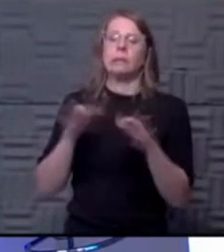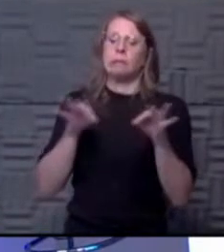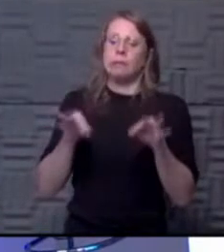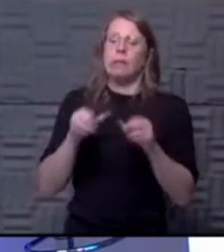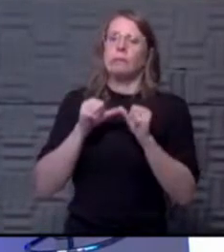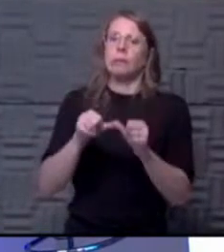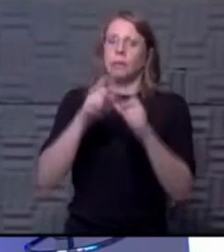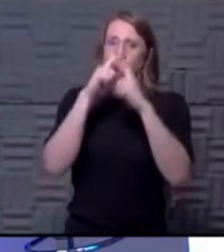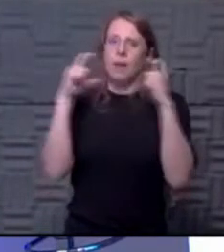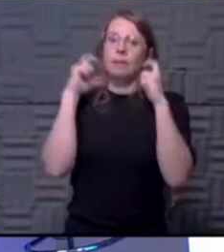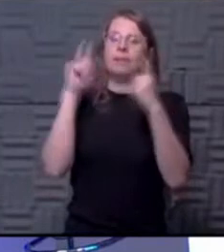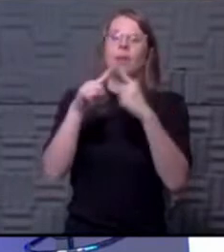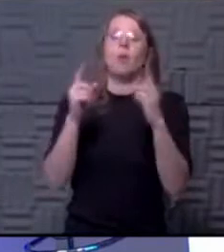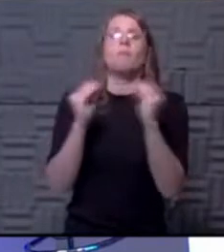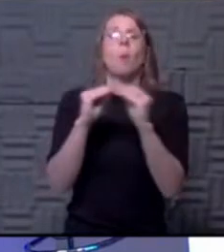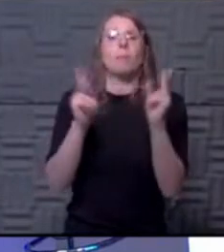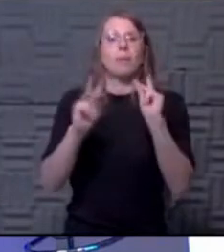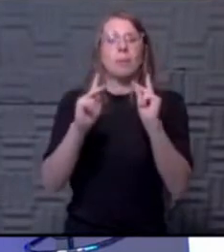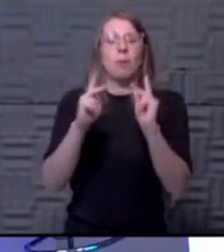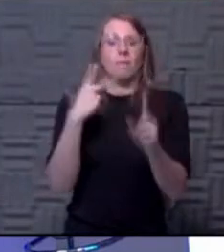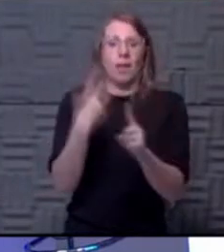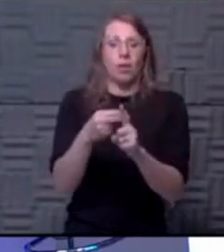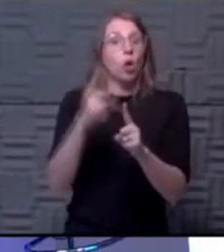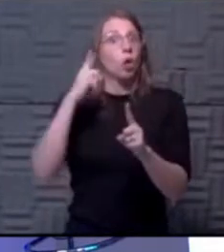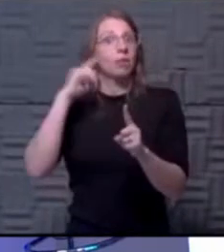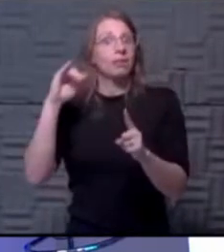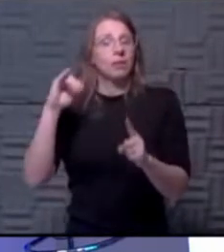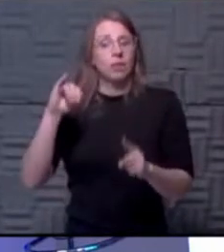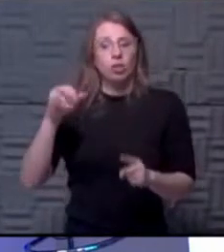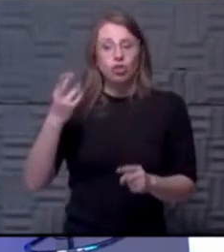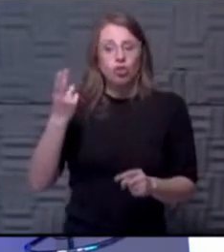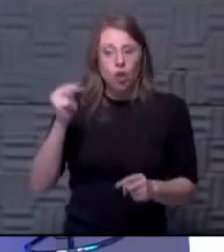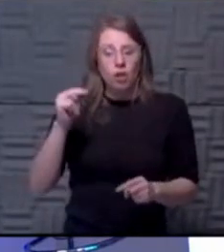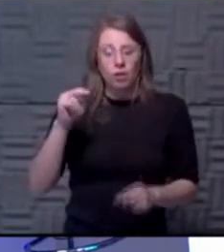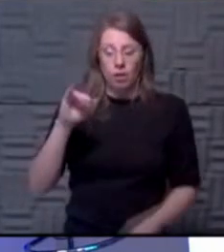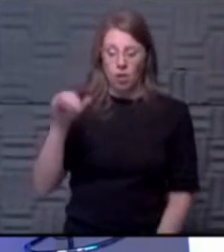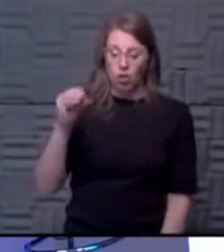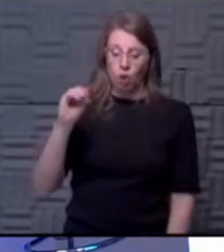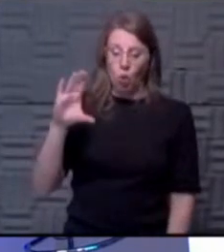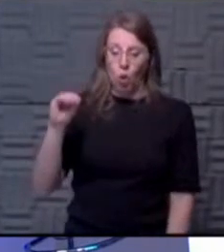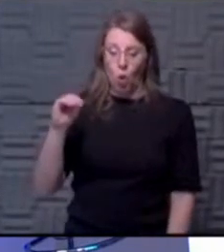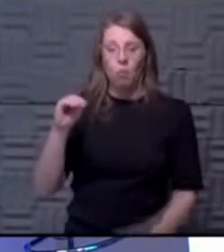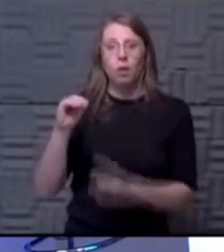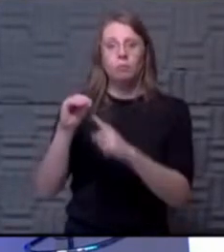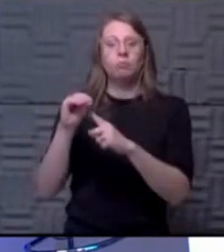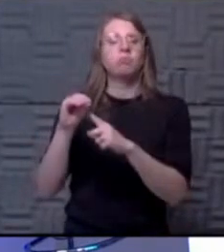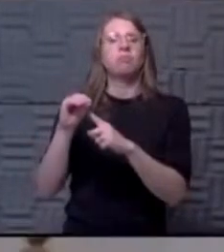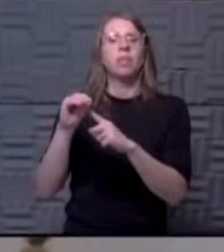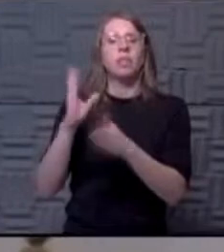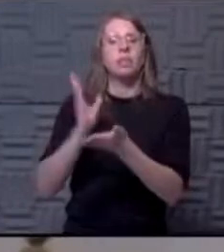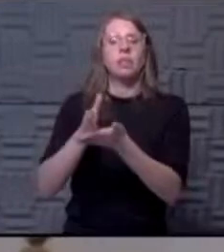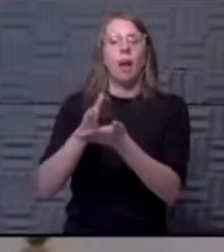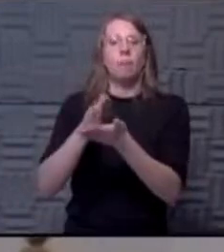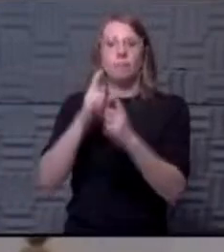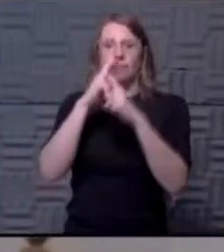masking until more people are vaccinated? She heard Johnson County is considering lifting their mask mandate this